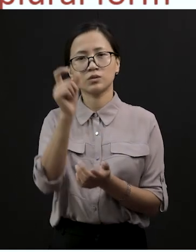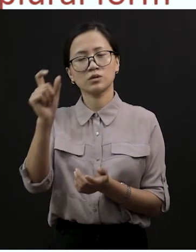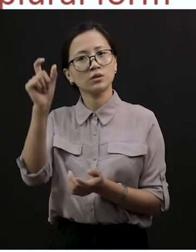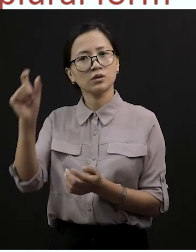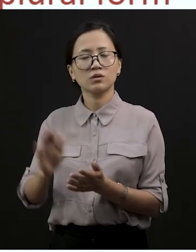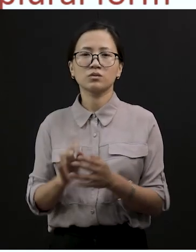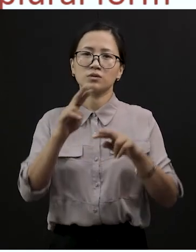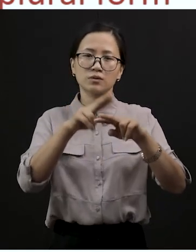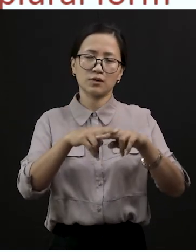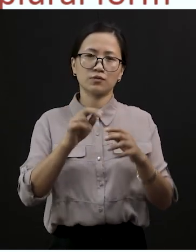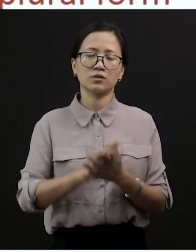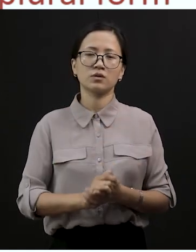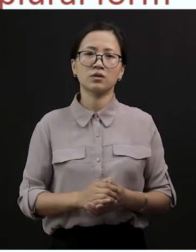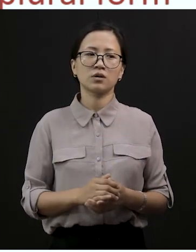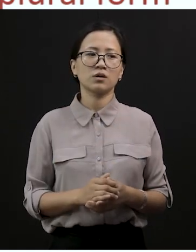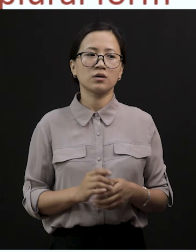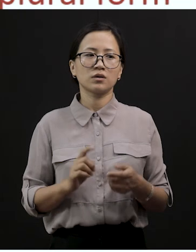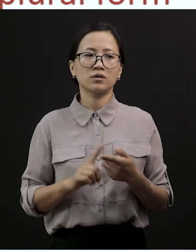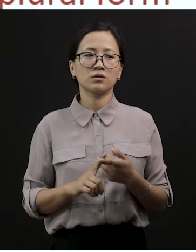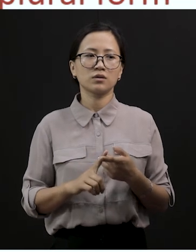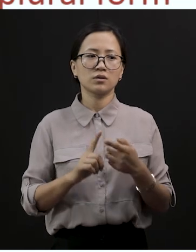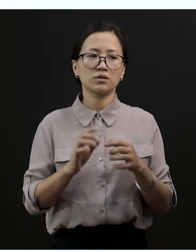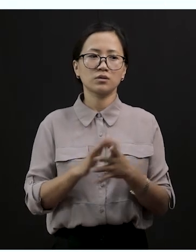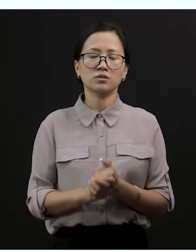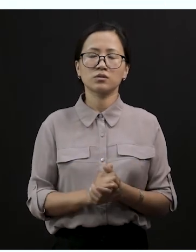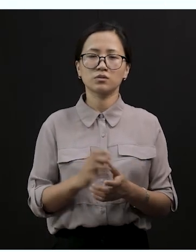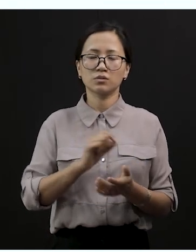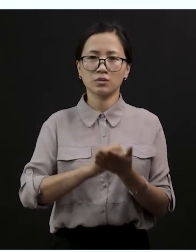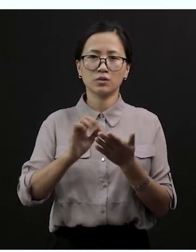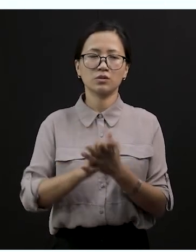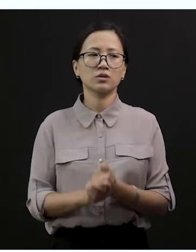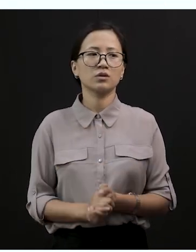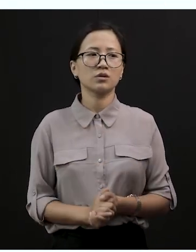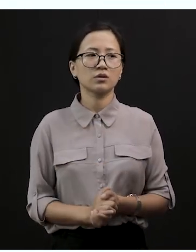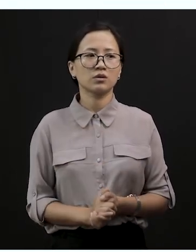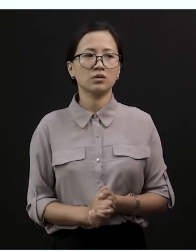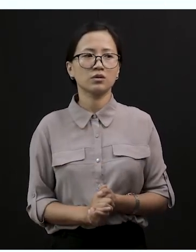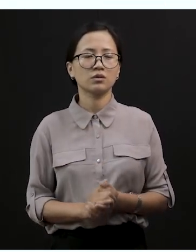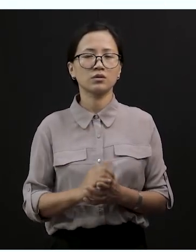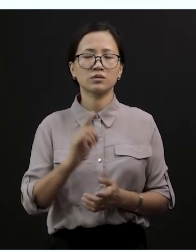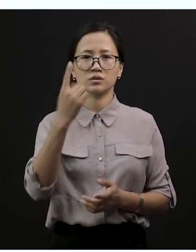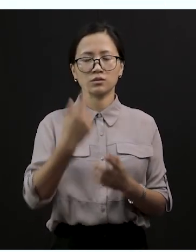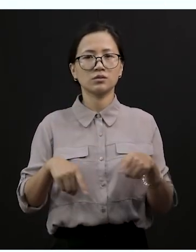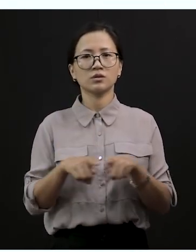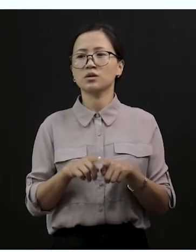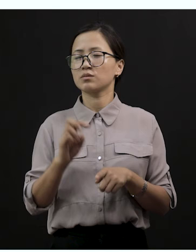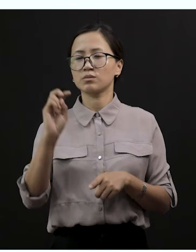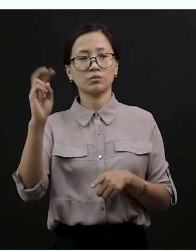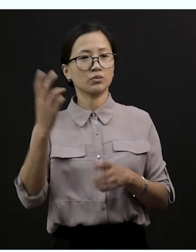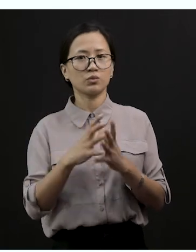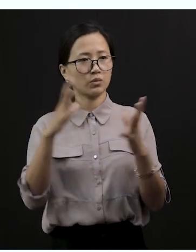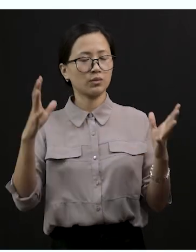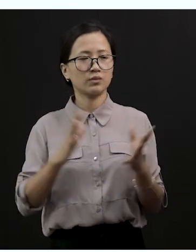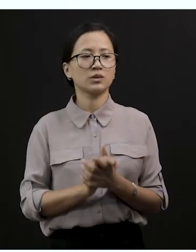are ending with F and add S in order to make it plural, okay? Now see, singular and plural noun,